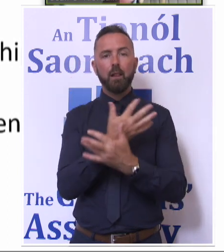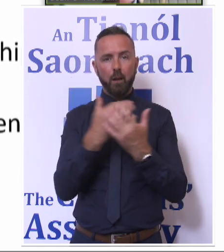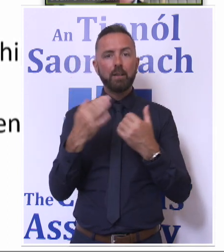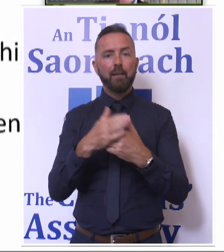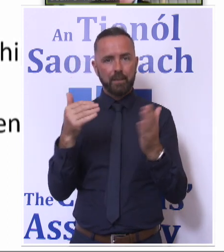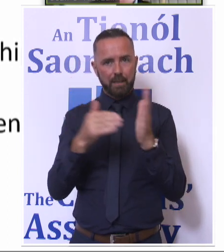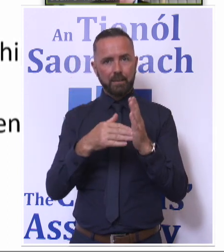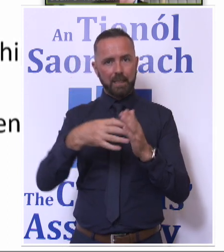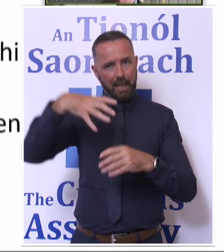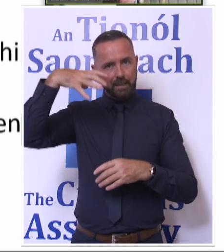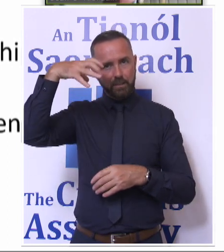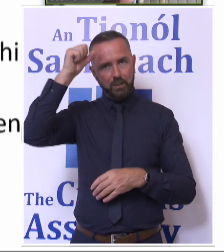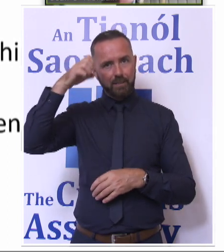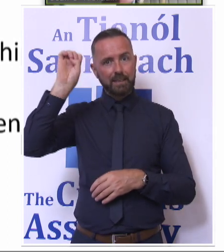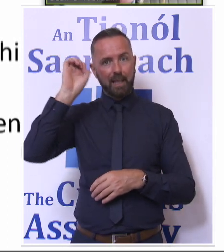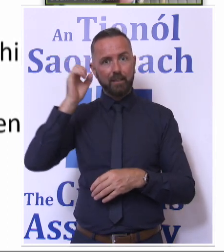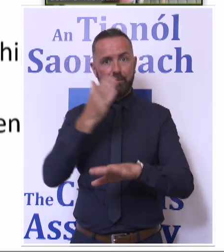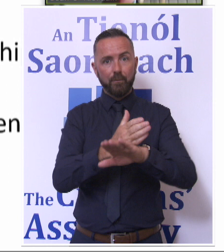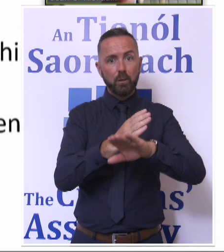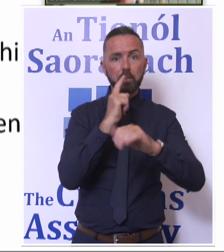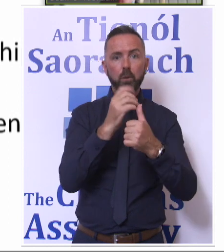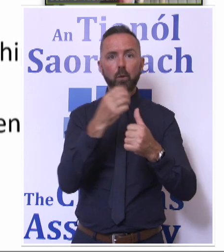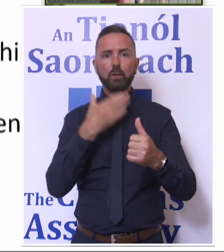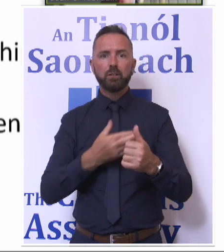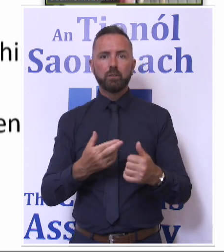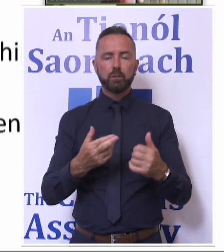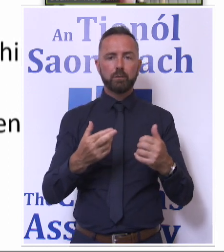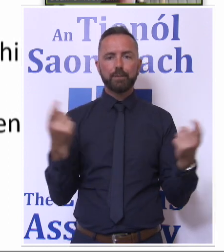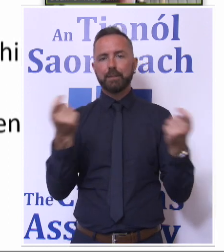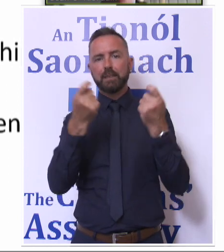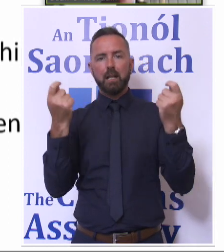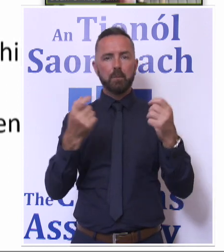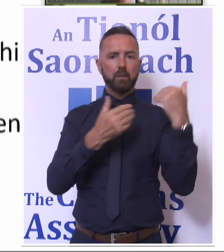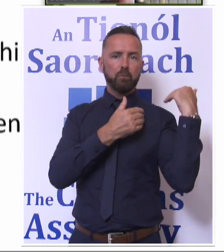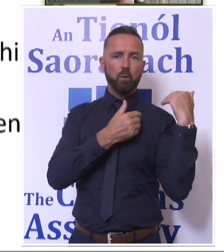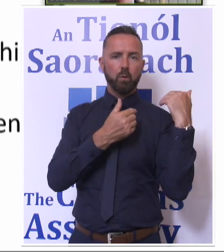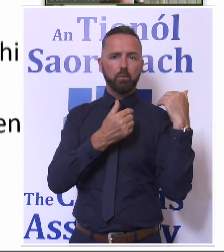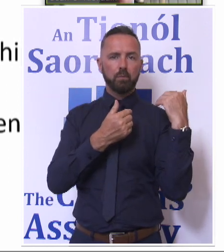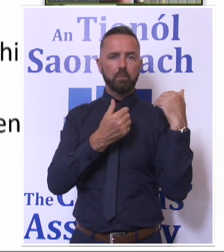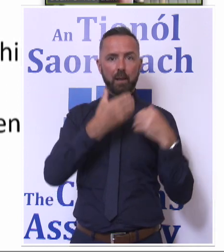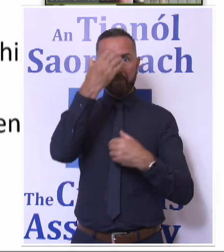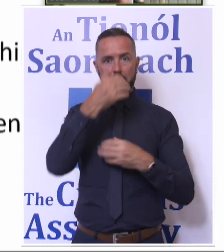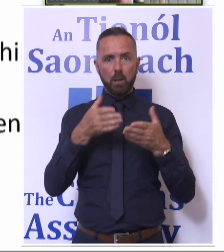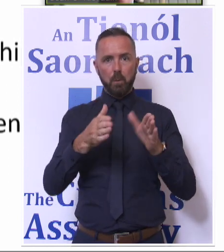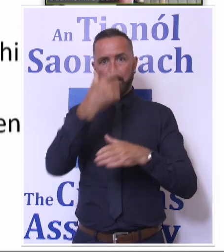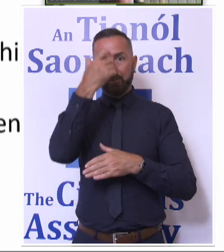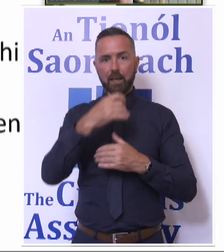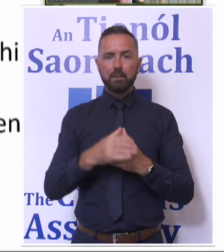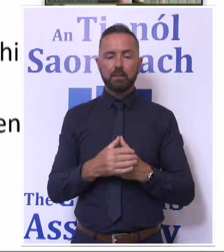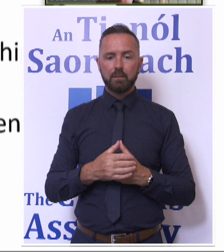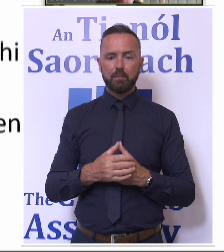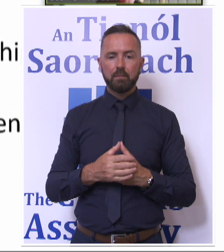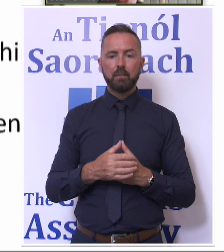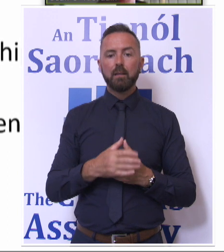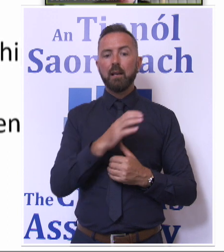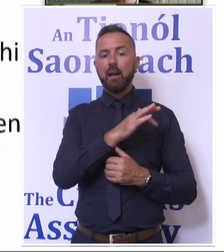many others just depend on a powerful pulpit role. They went after the fall of Franco in Spain